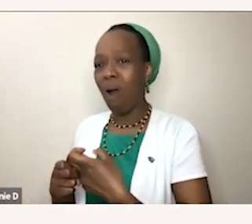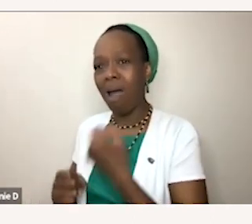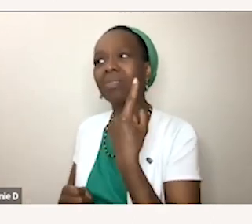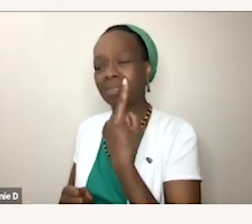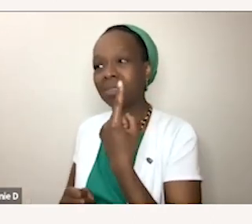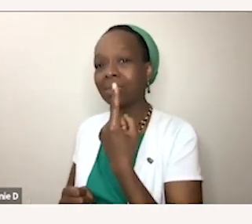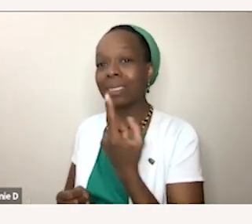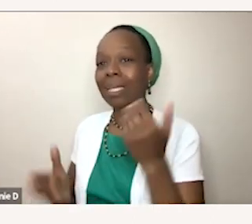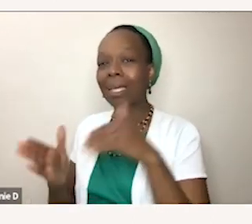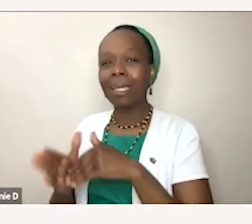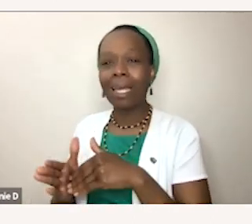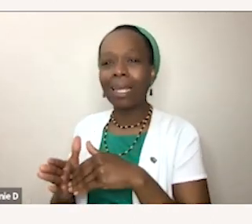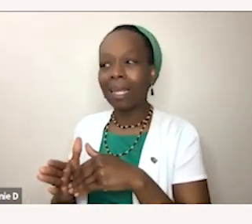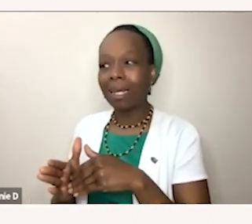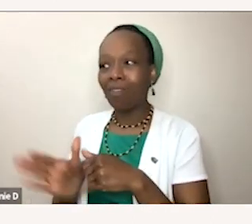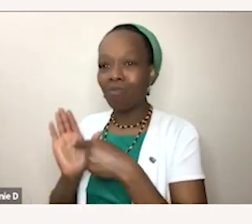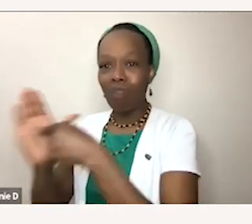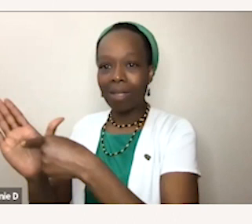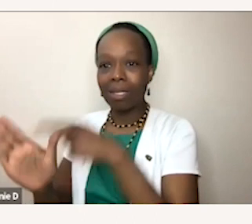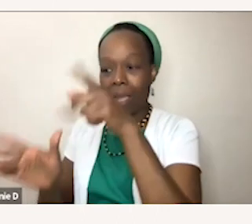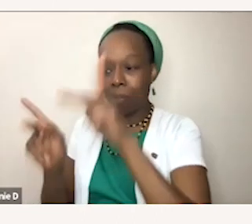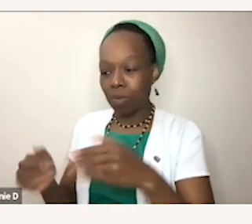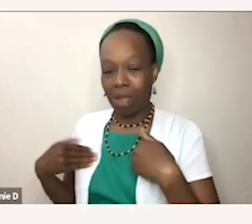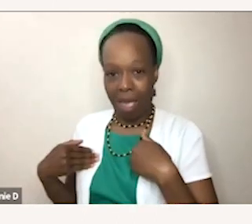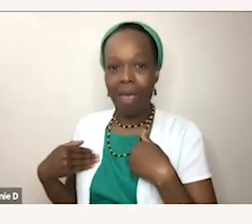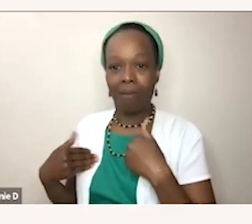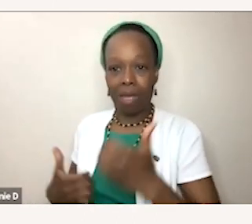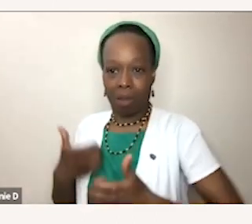the emotions and the feelings that individual is having.